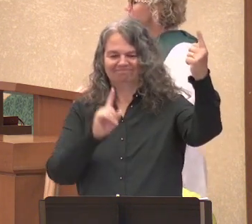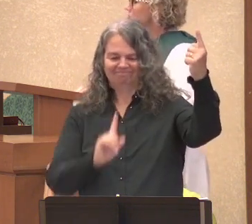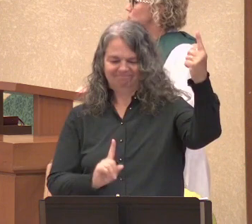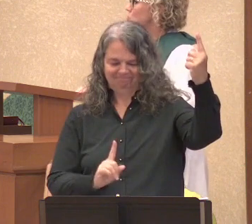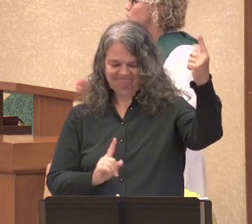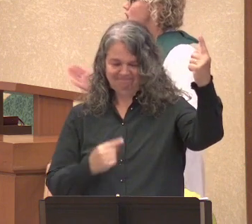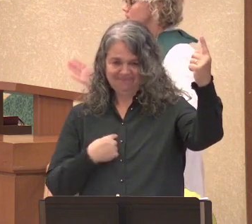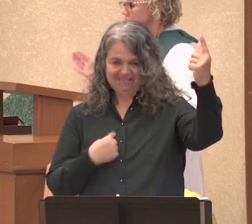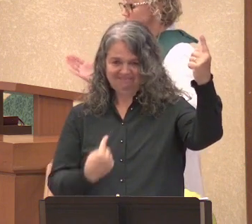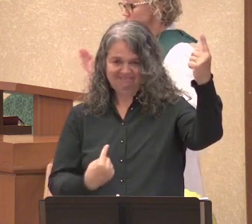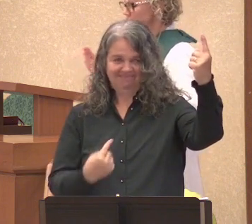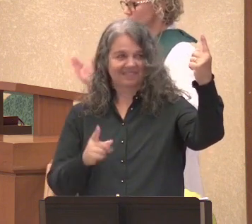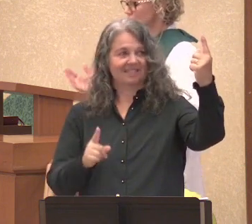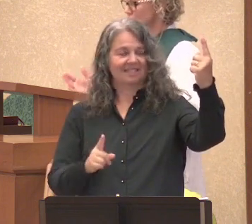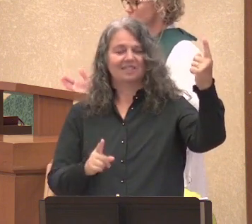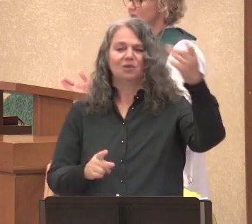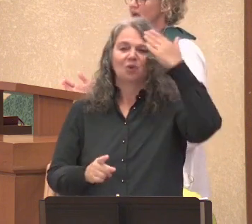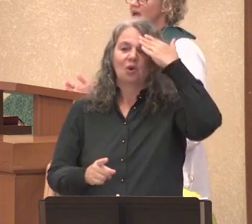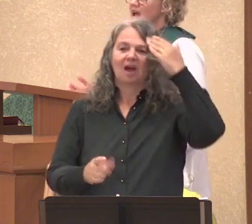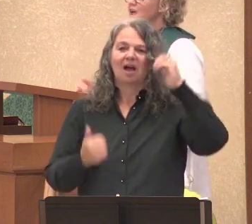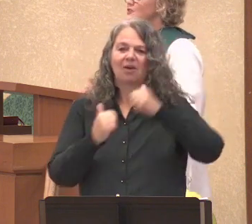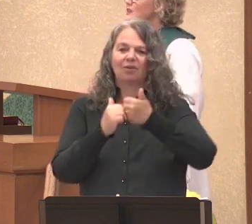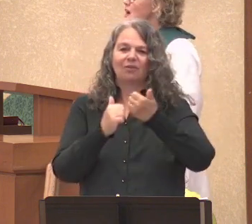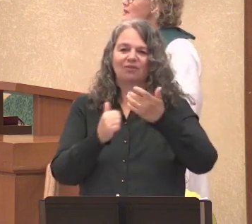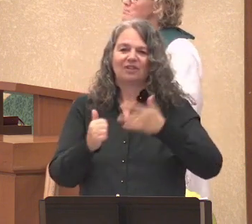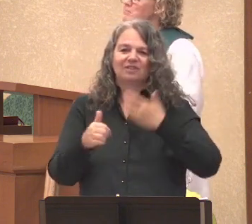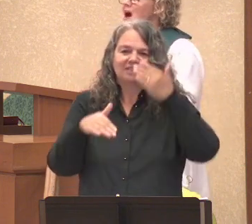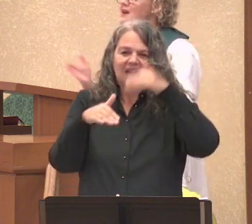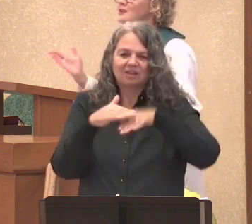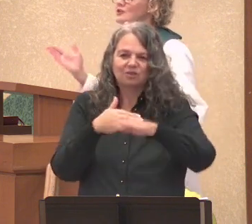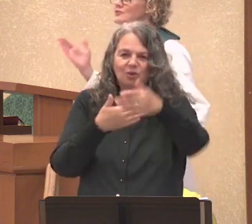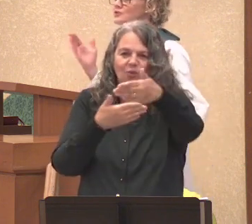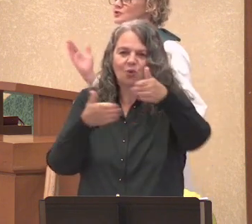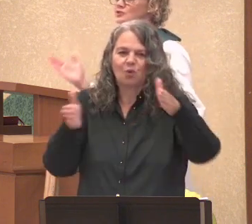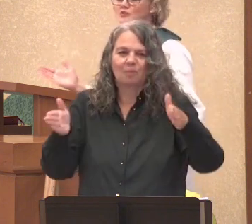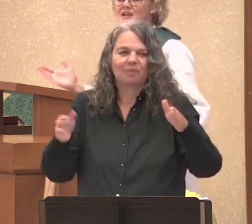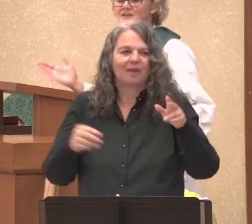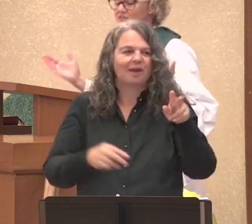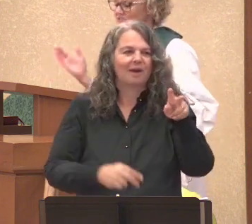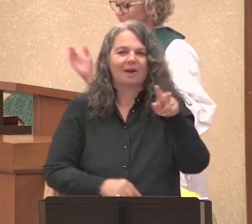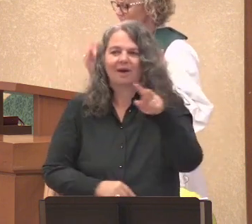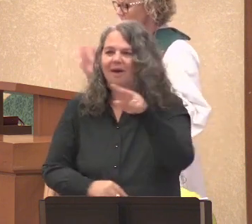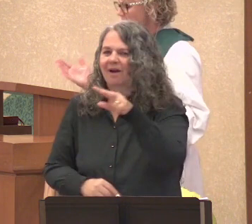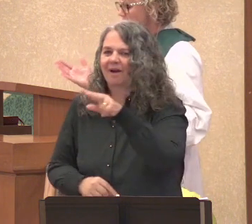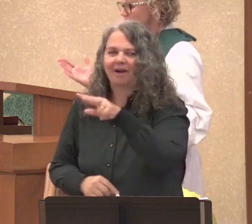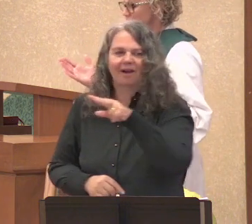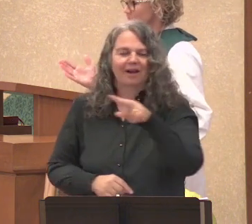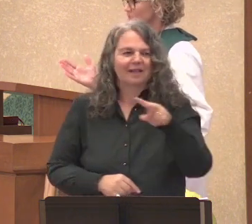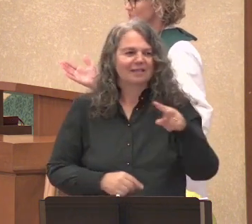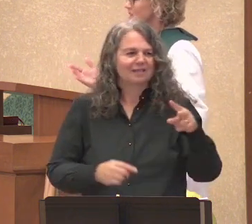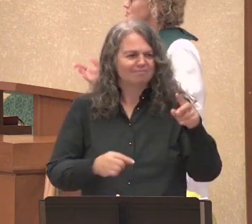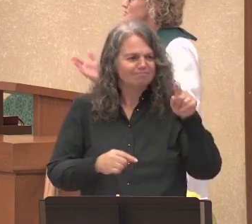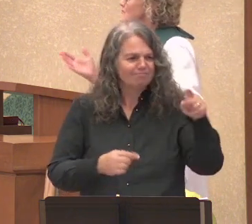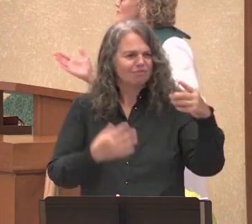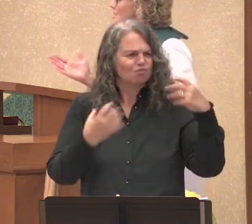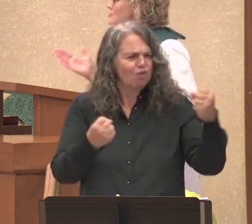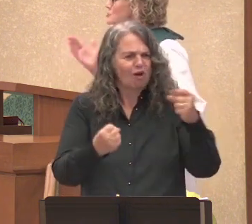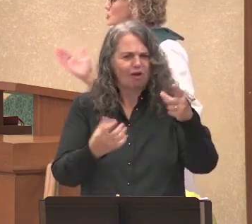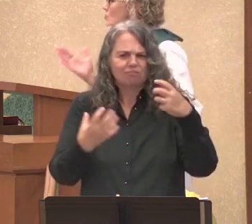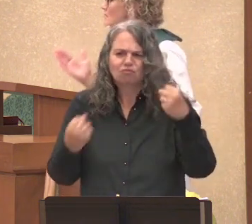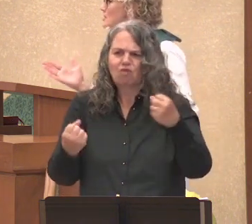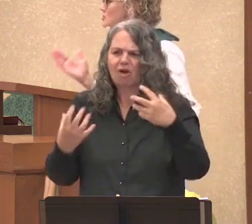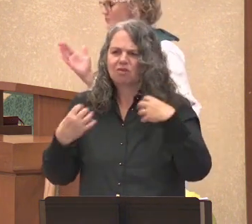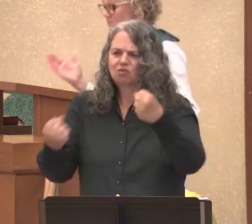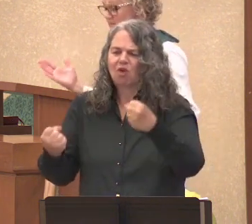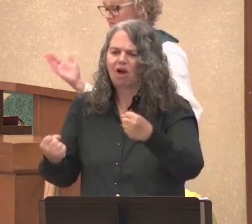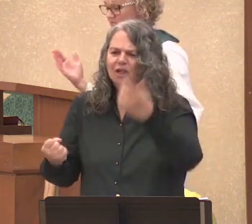it feels to walk into a room and admire the strengths and the accomplishments and even the faith